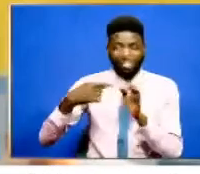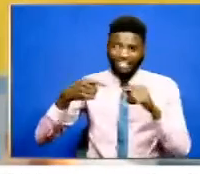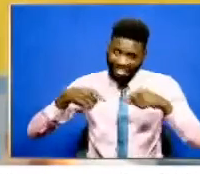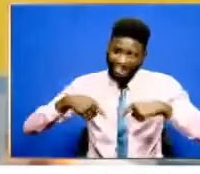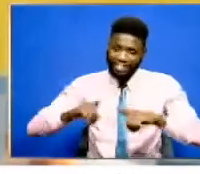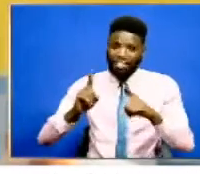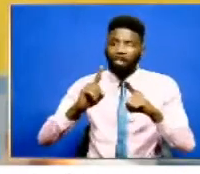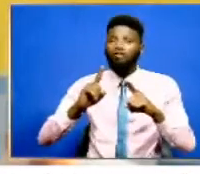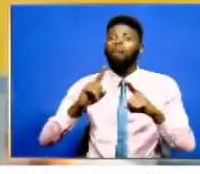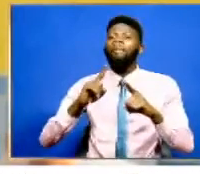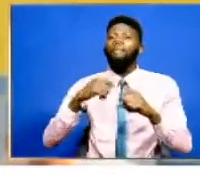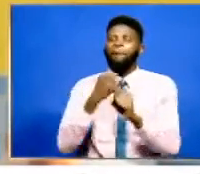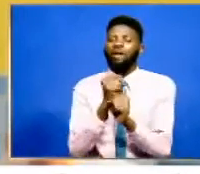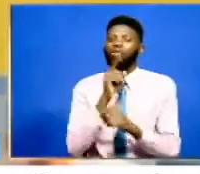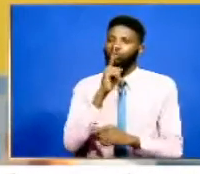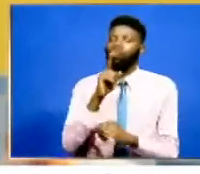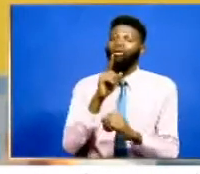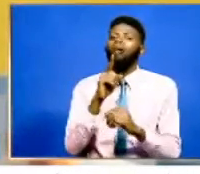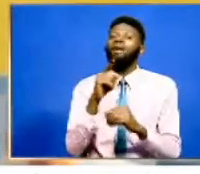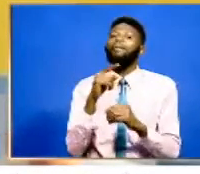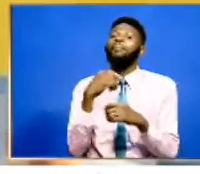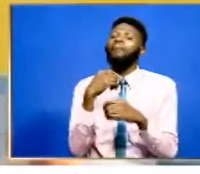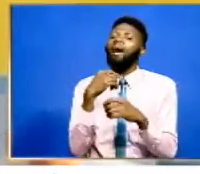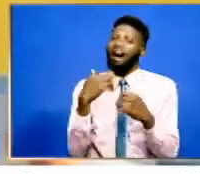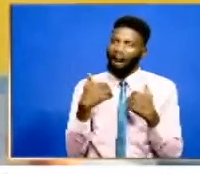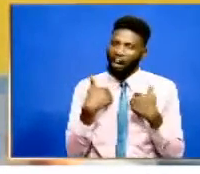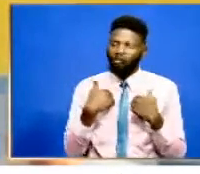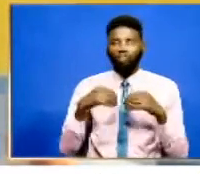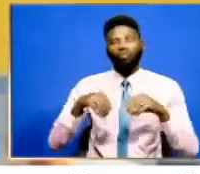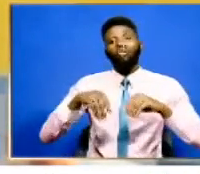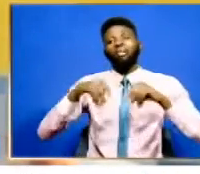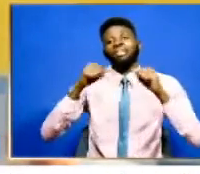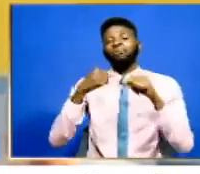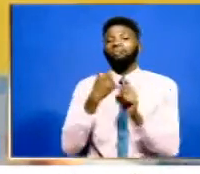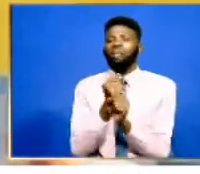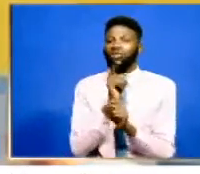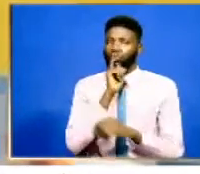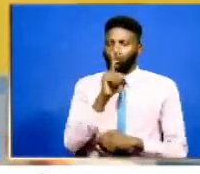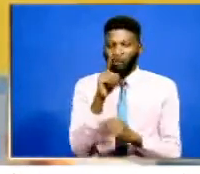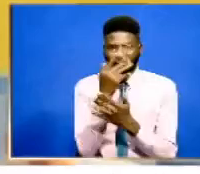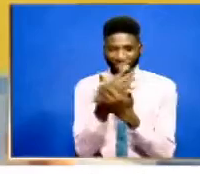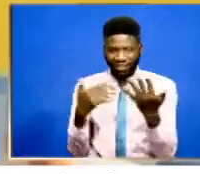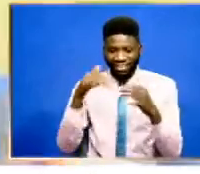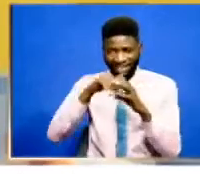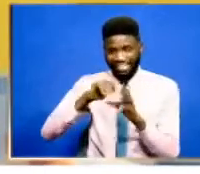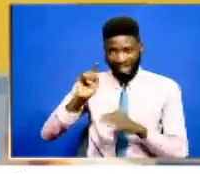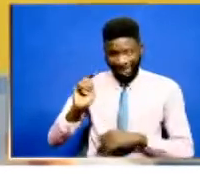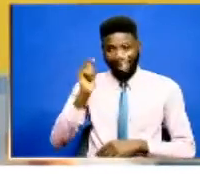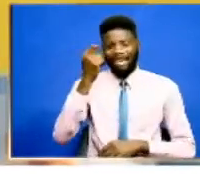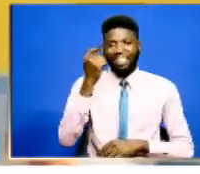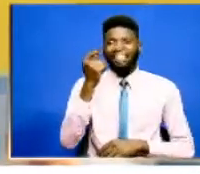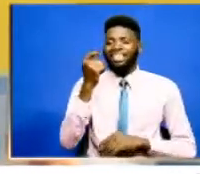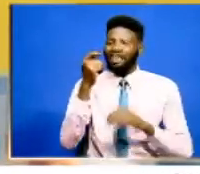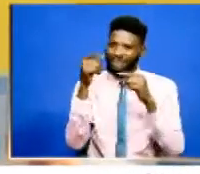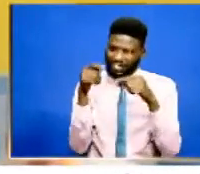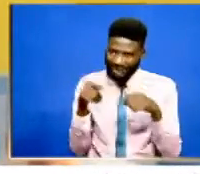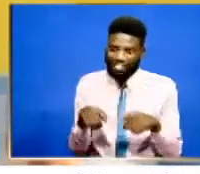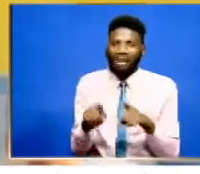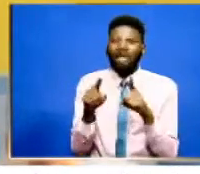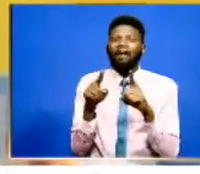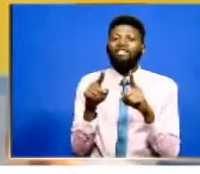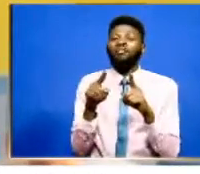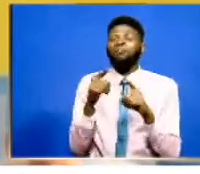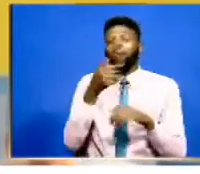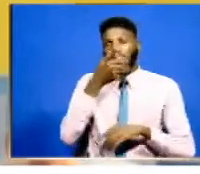of quality, to ensure that the quality that we have of products in our nation are absolutely at